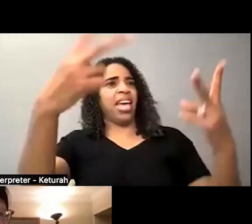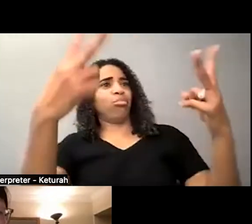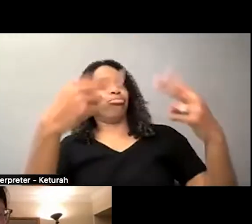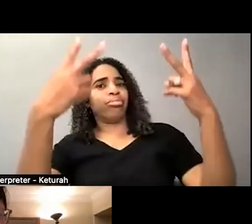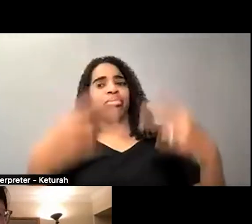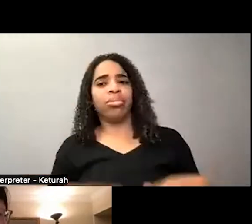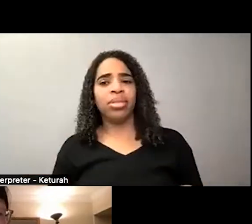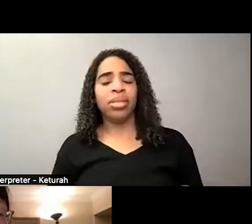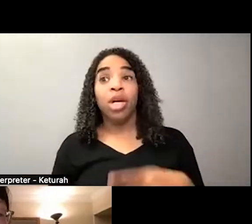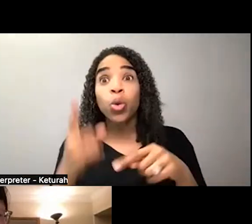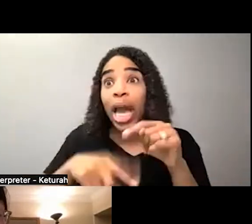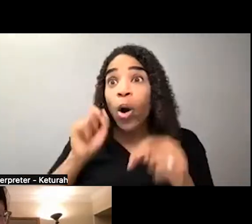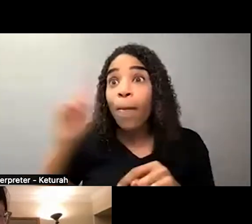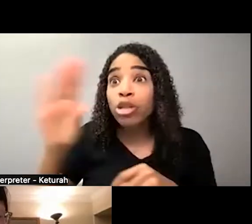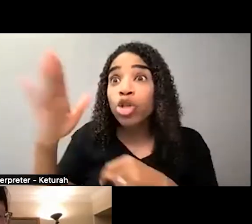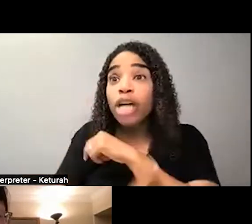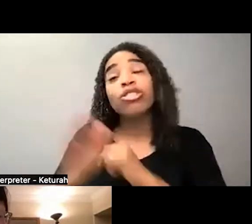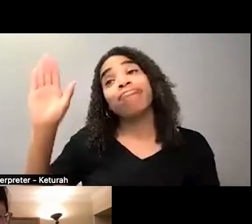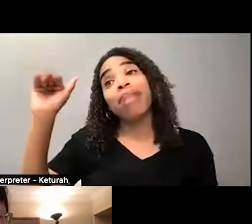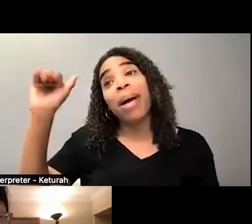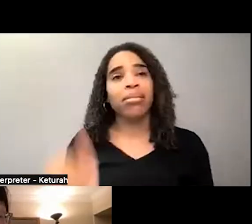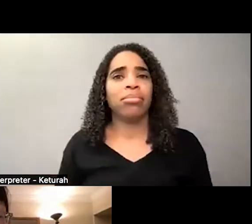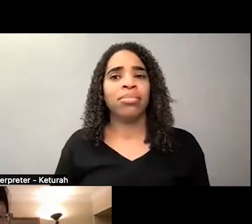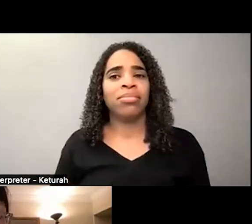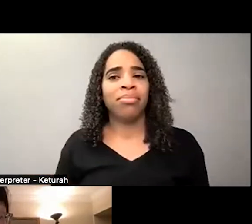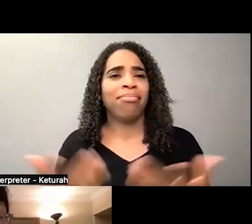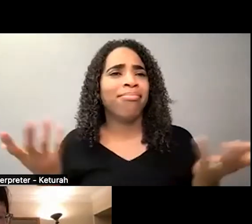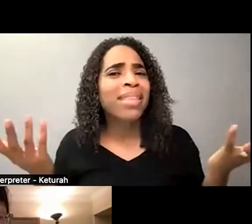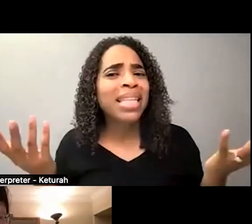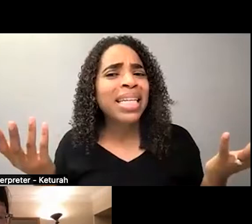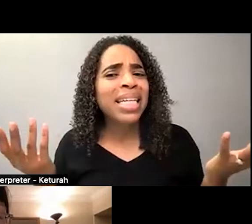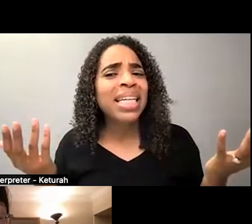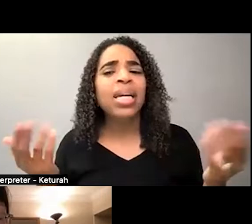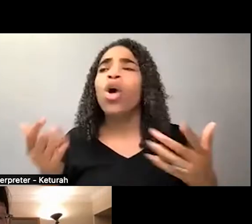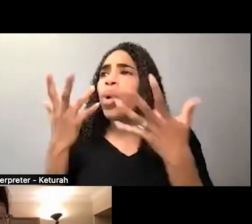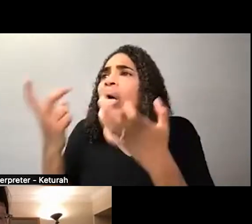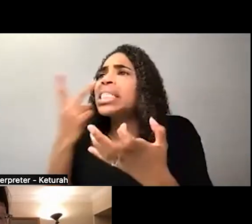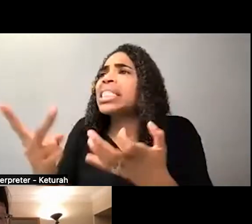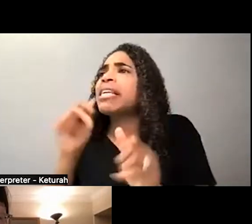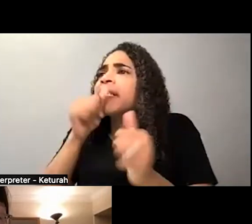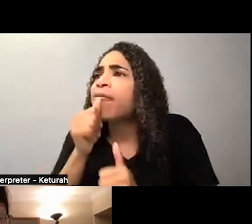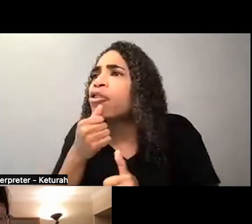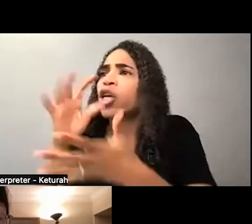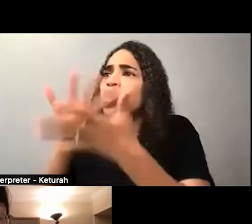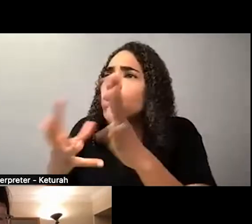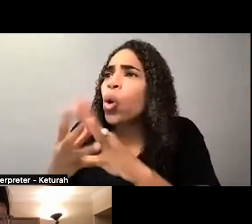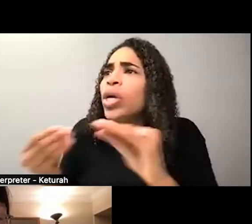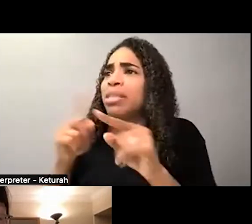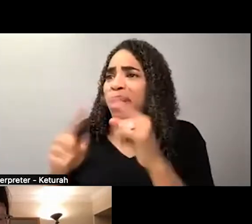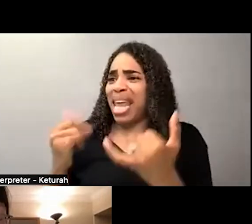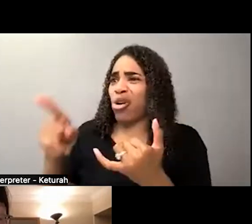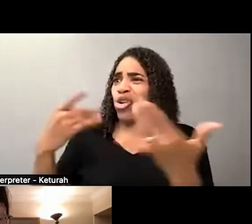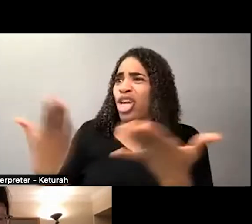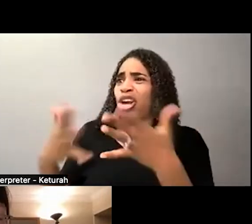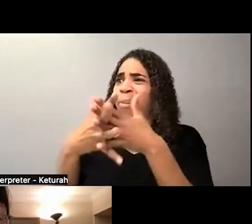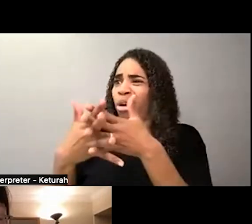back, bye-bye, because you cannot go and bring us the painful stories we need from Iran. And you cannot,